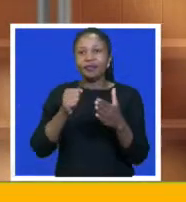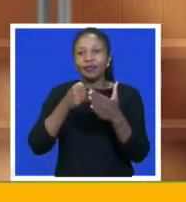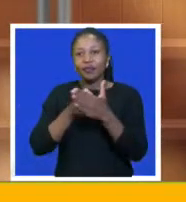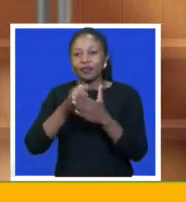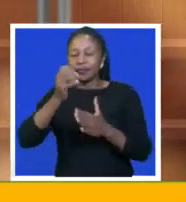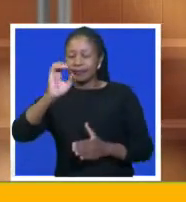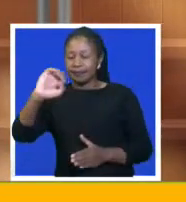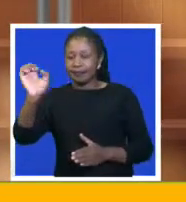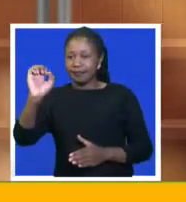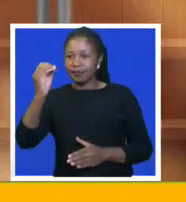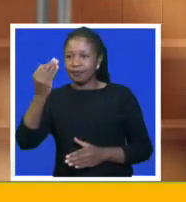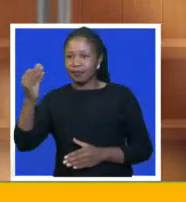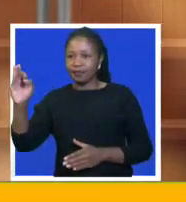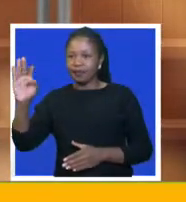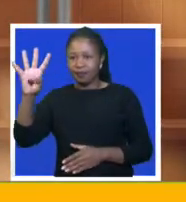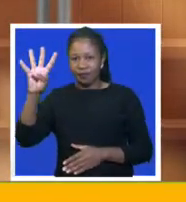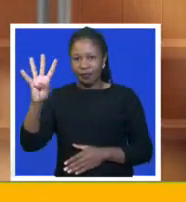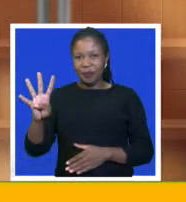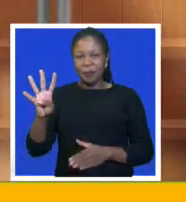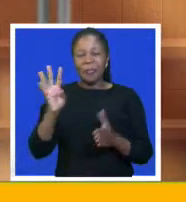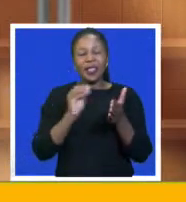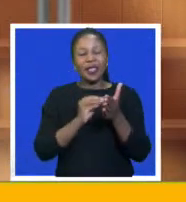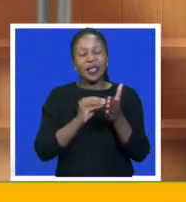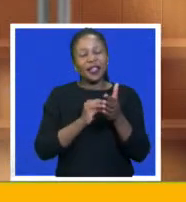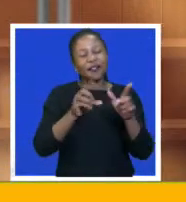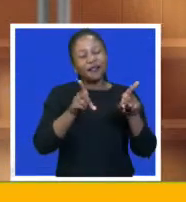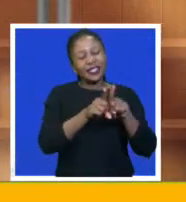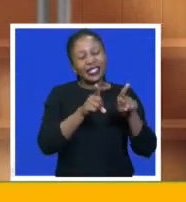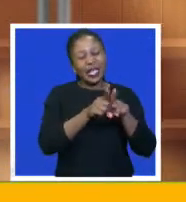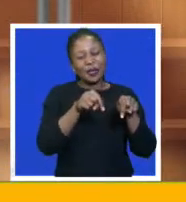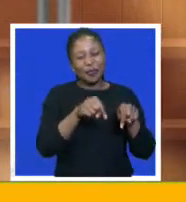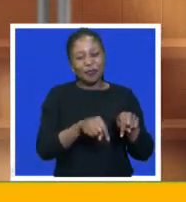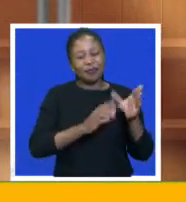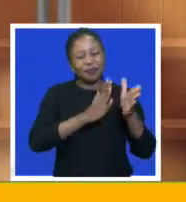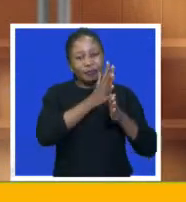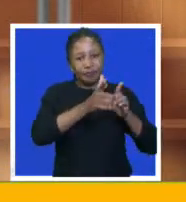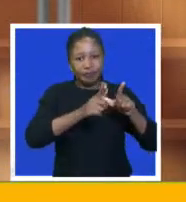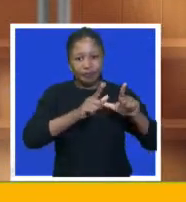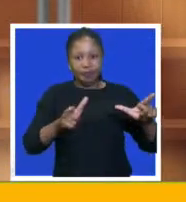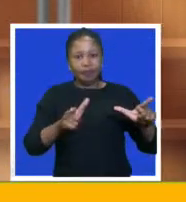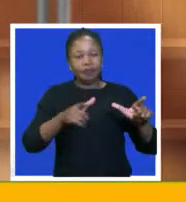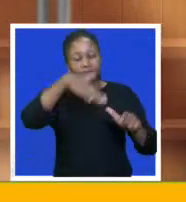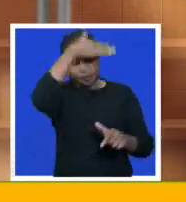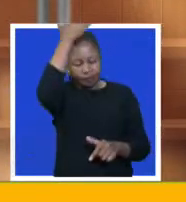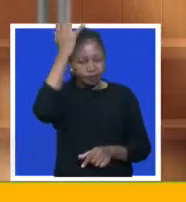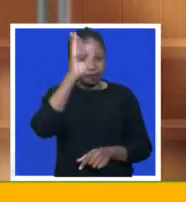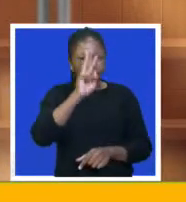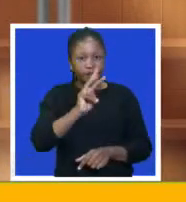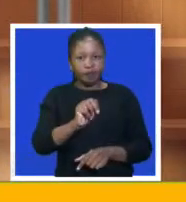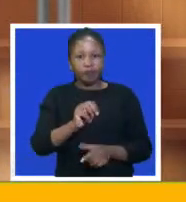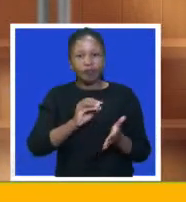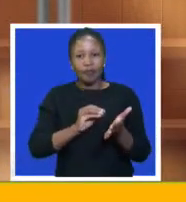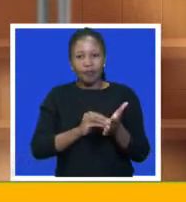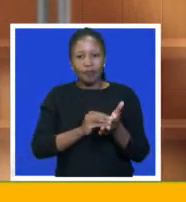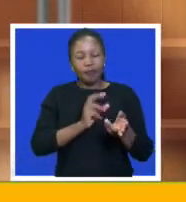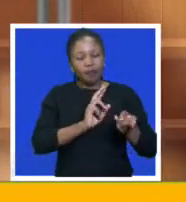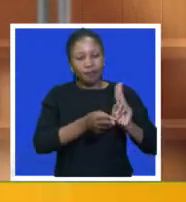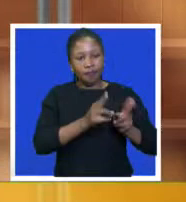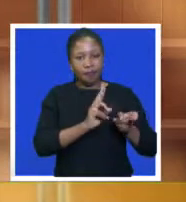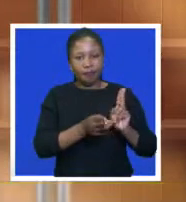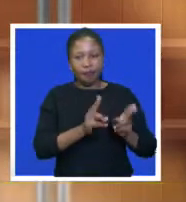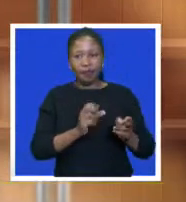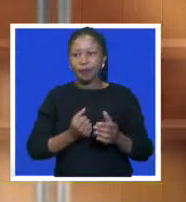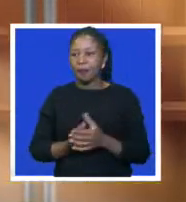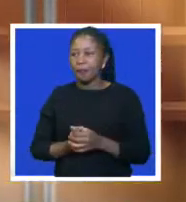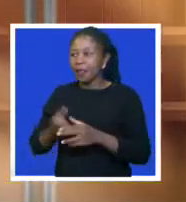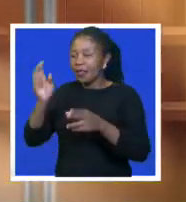in the studio. Already joining me in the studio as well is our sign language interpreter Nombumelelo Hadebe. How are you doing this afternoon? I'm